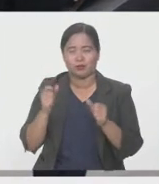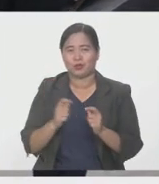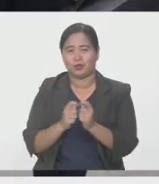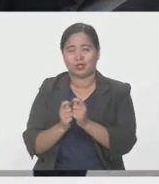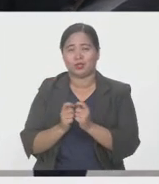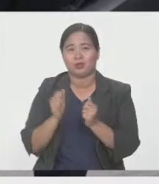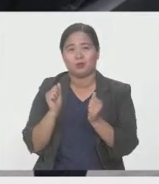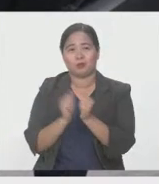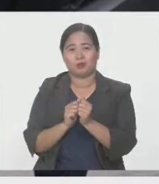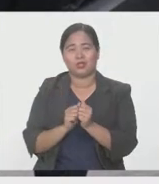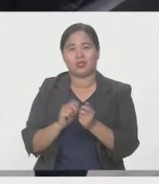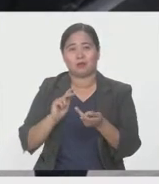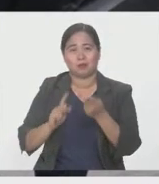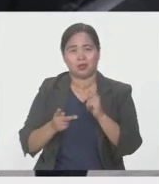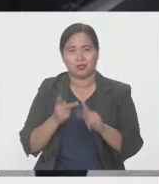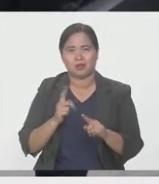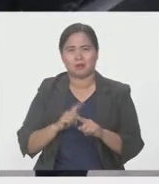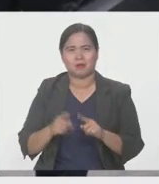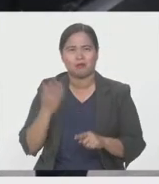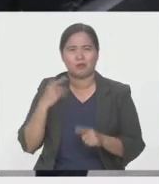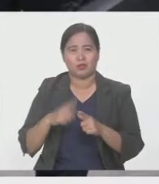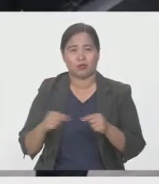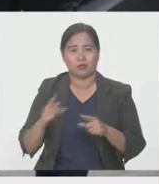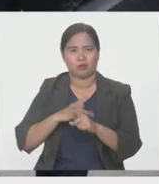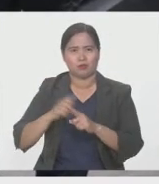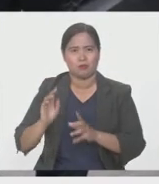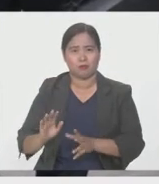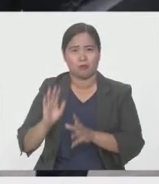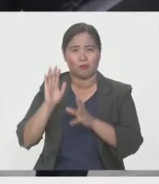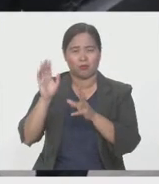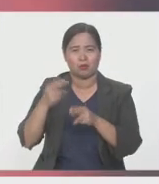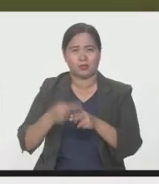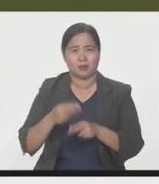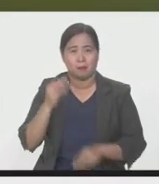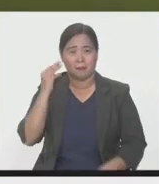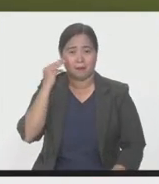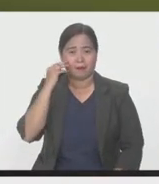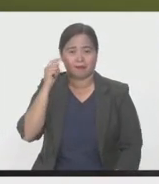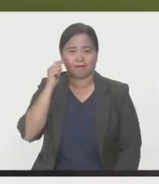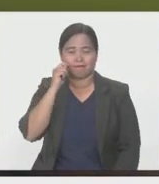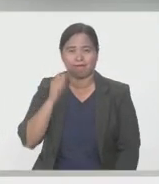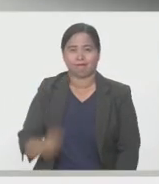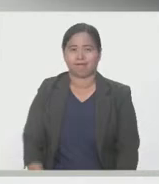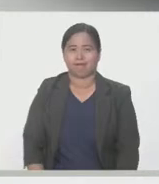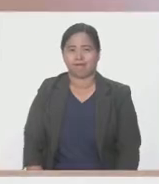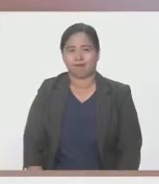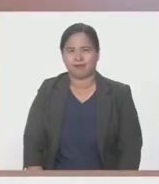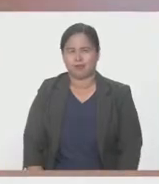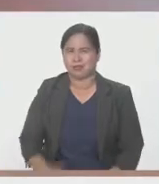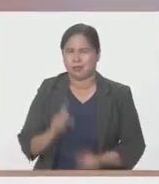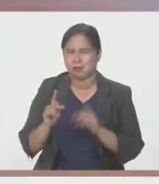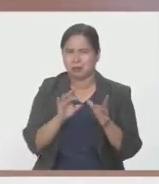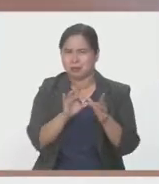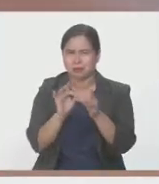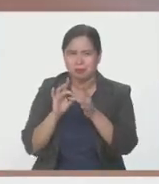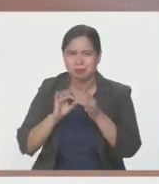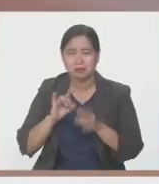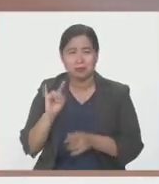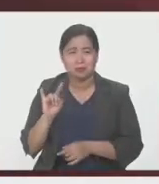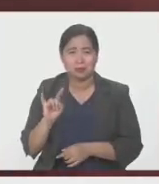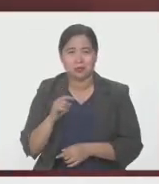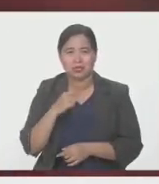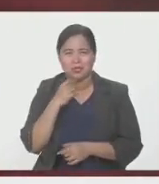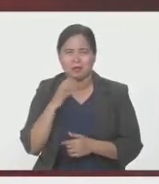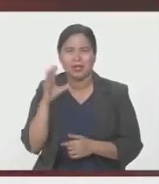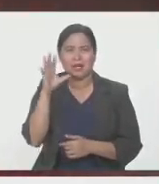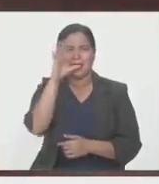partner, now known to be the former Japanese professional basketball player Mamiko Tanaka. Speculation from different media outlets already